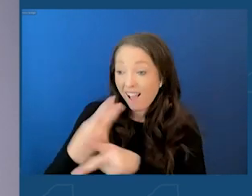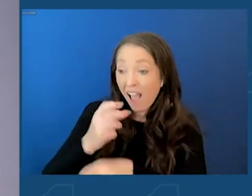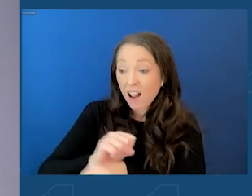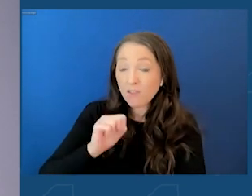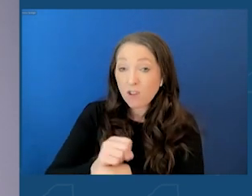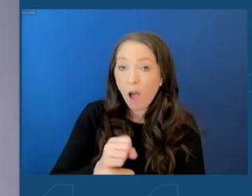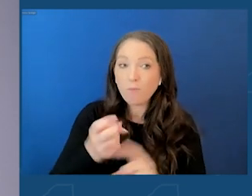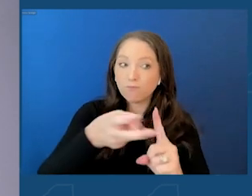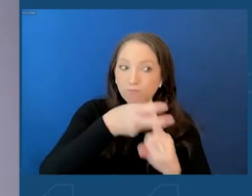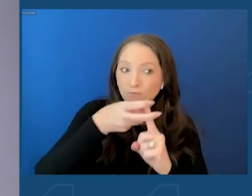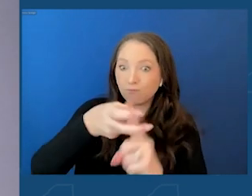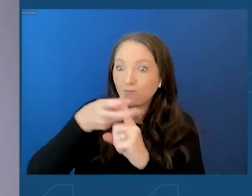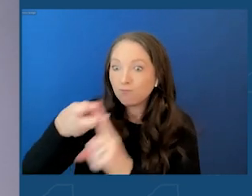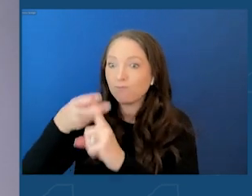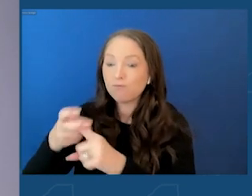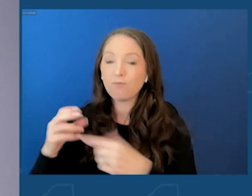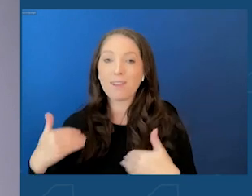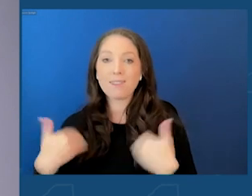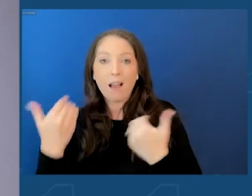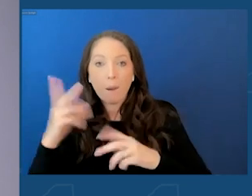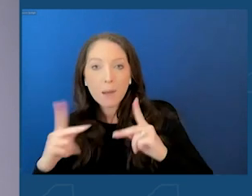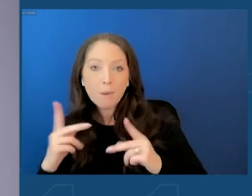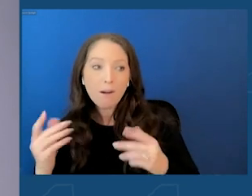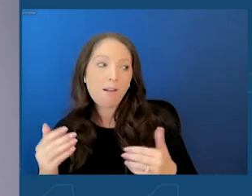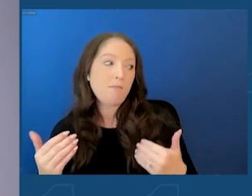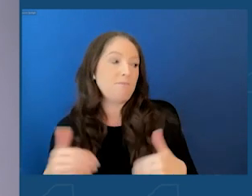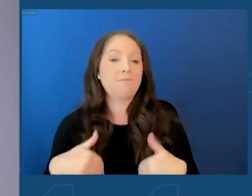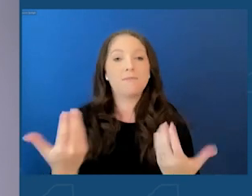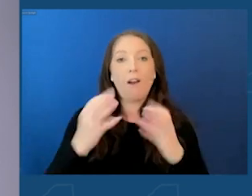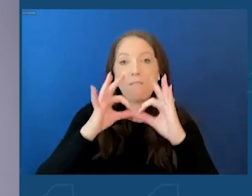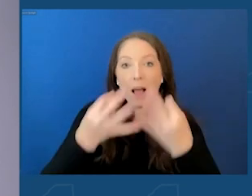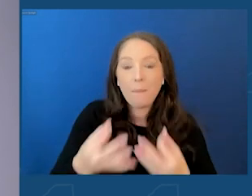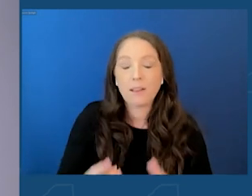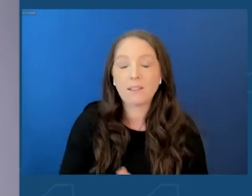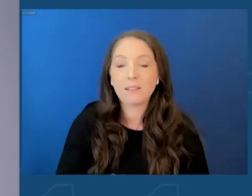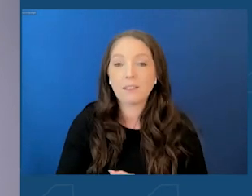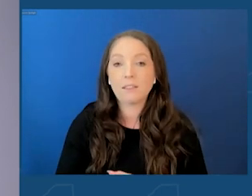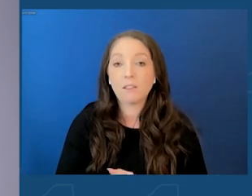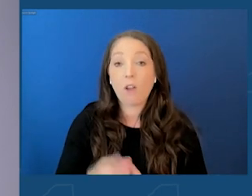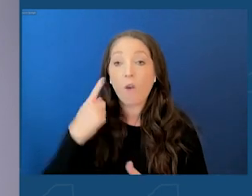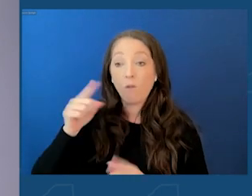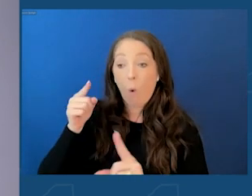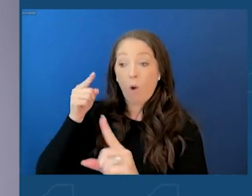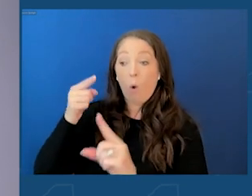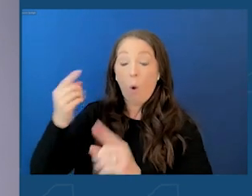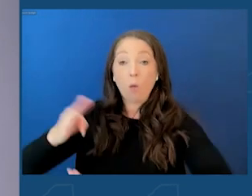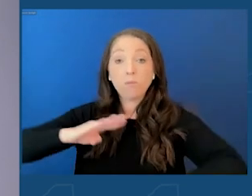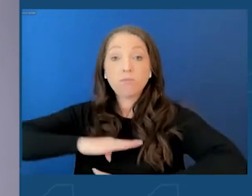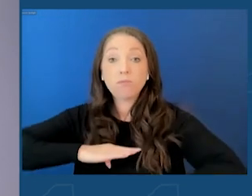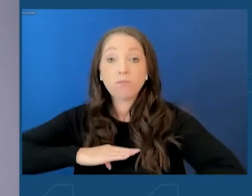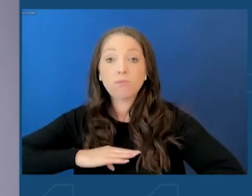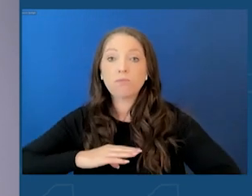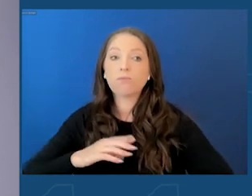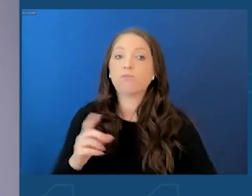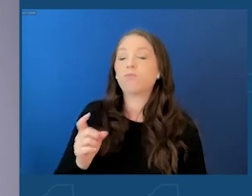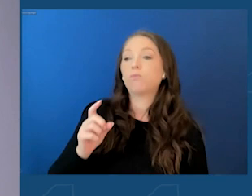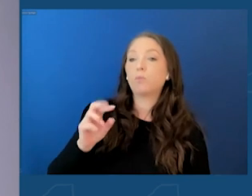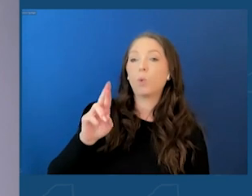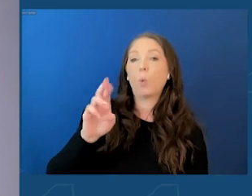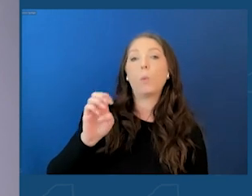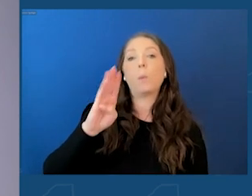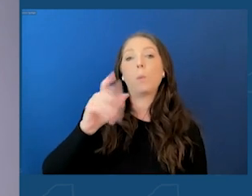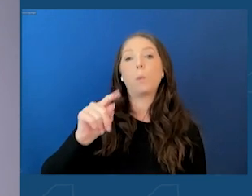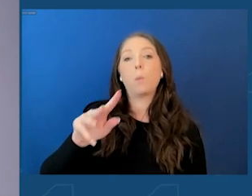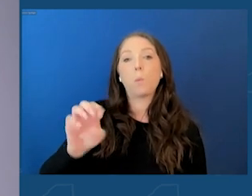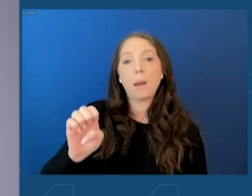young families to Maine. And to meet that goal, we offered rebates to Maine people and businesses to purchase heat